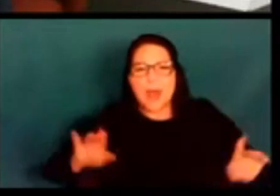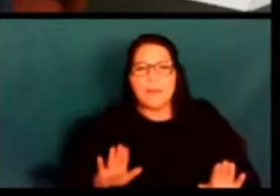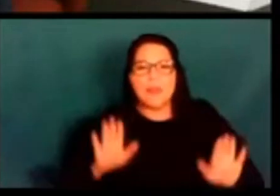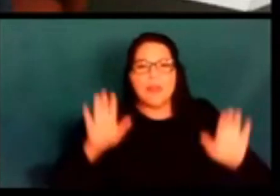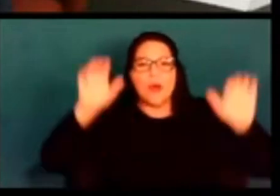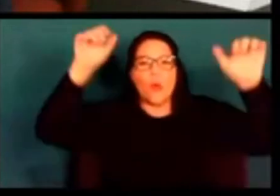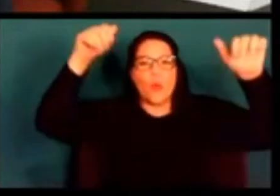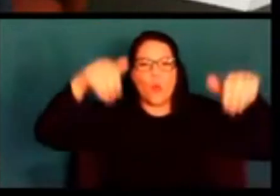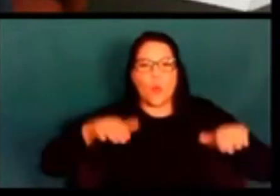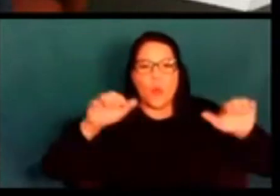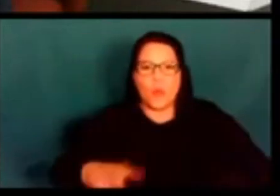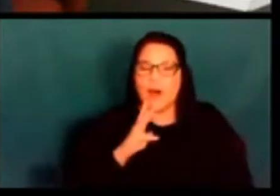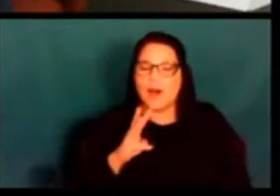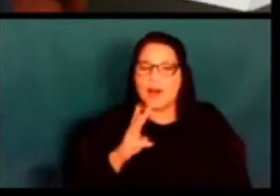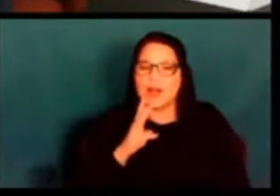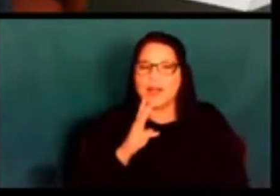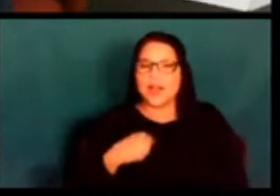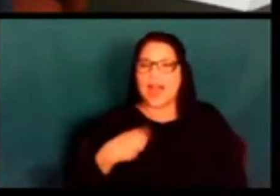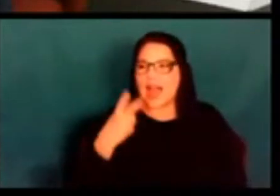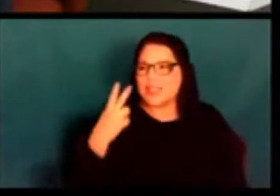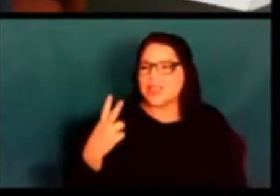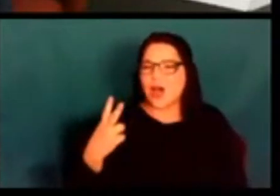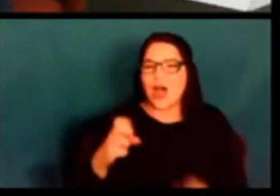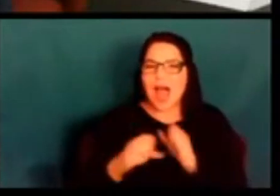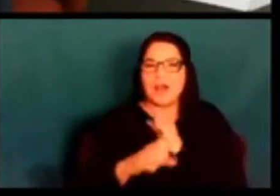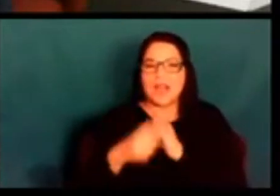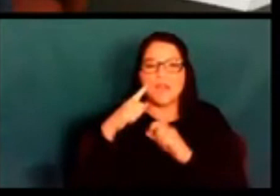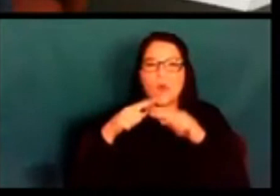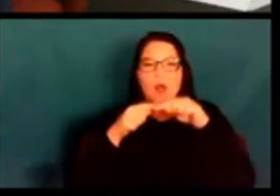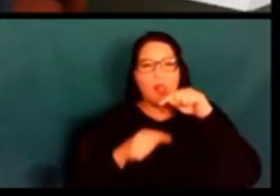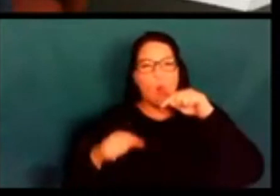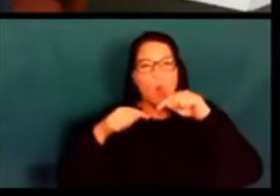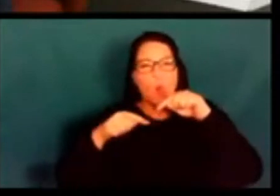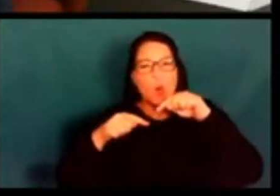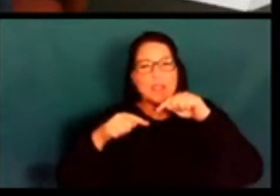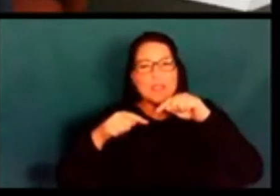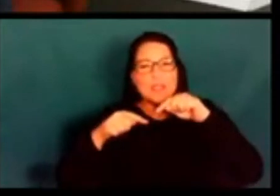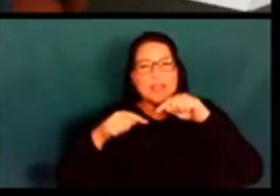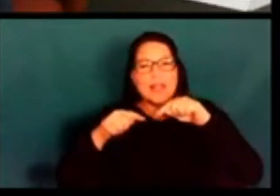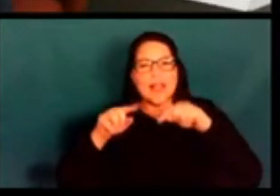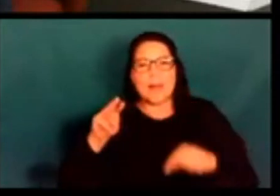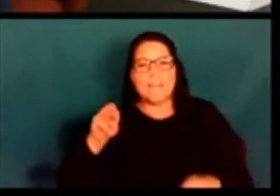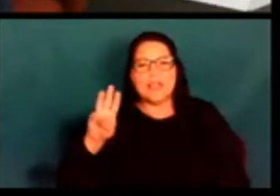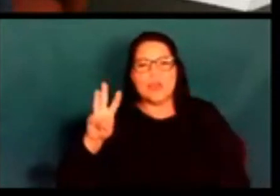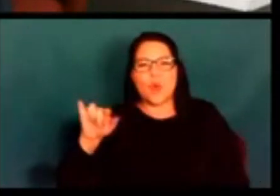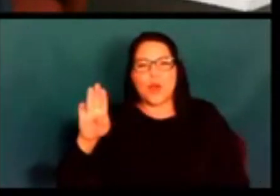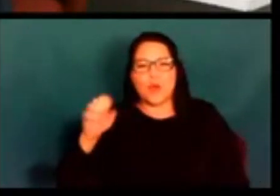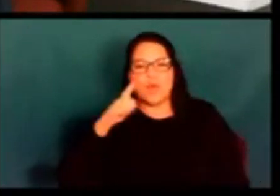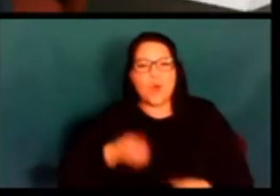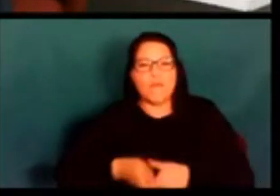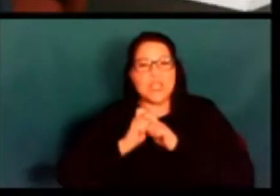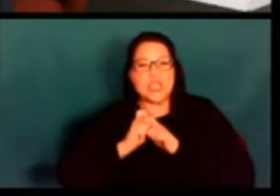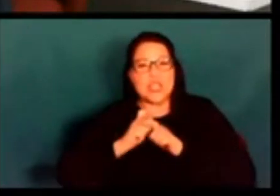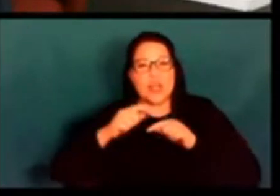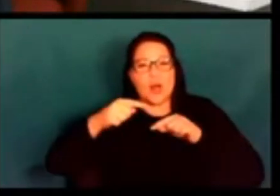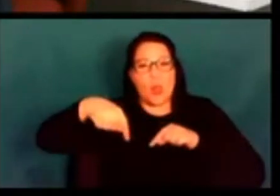And I used to see all these advertisements for lures and things like Mr. Wiggle. That was a lure, fishing lure. All of those